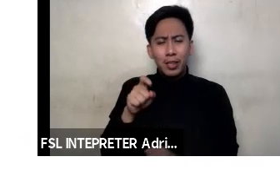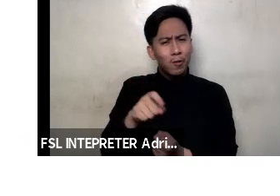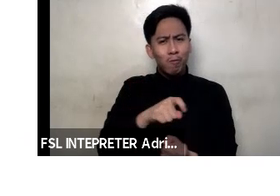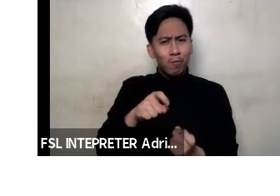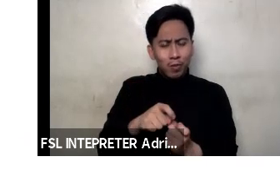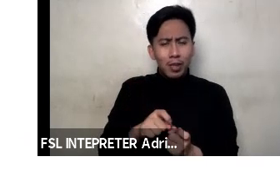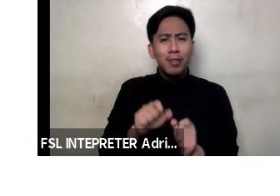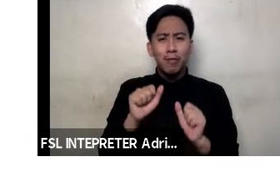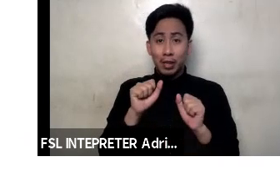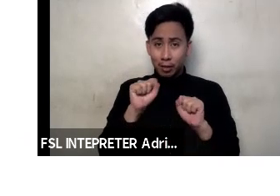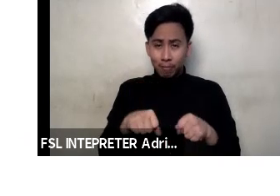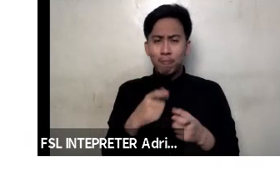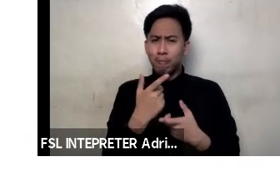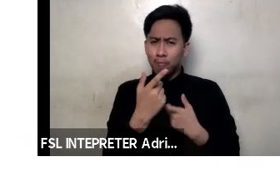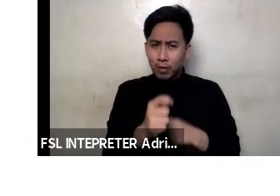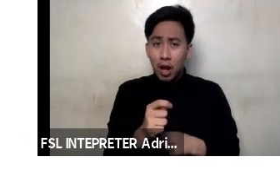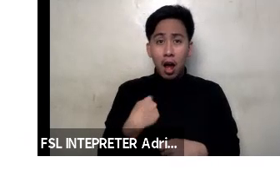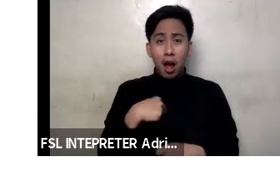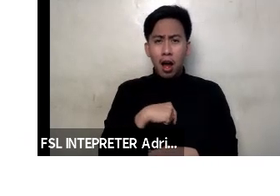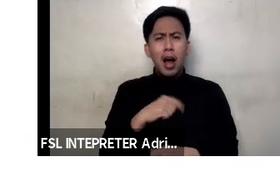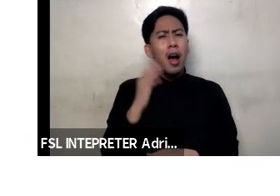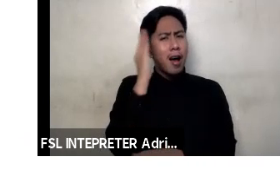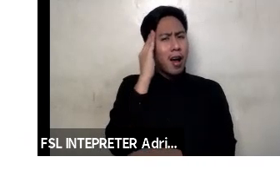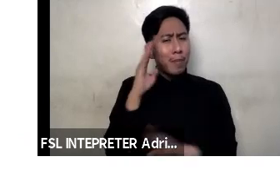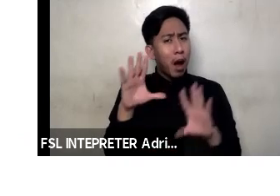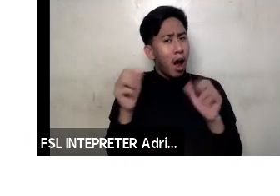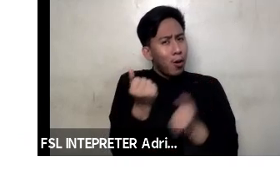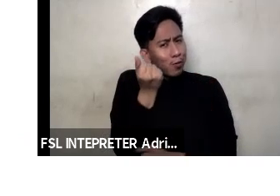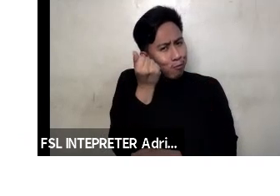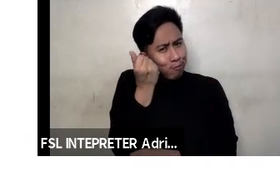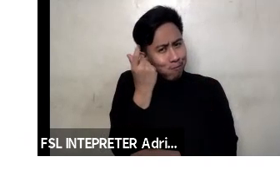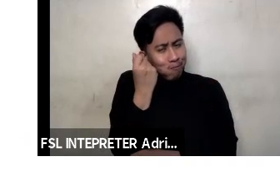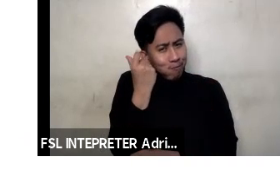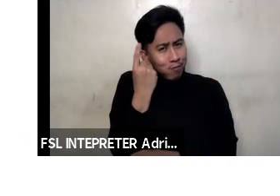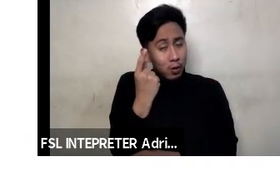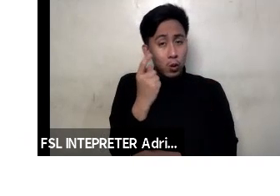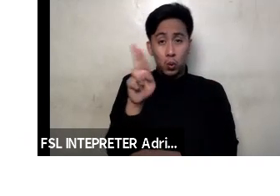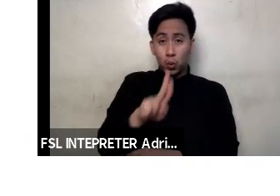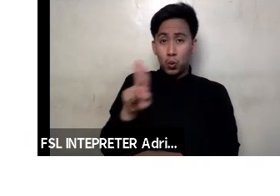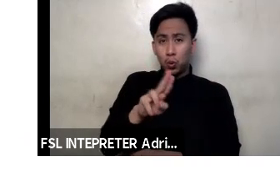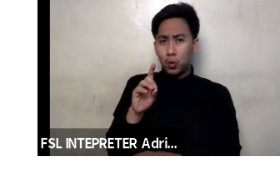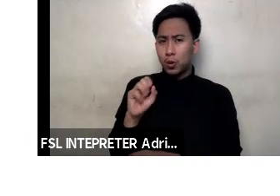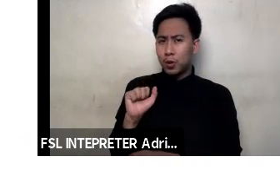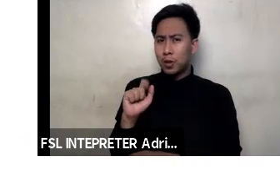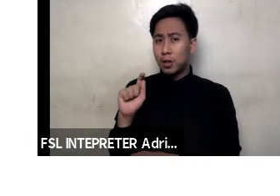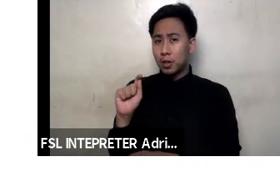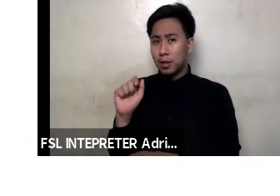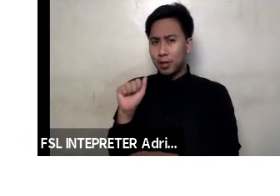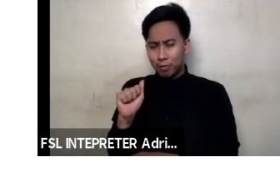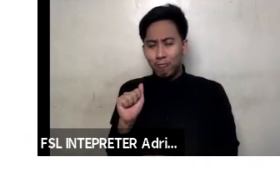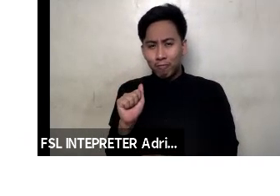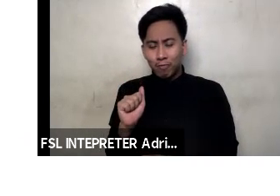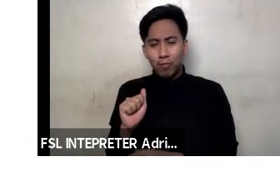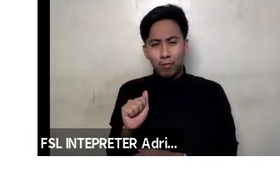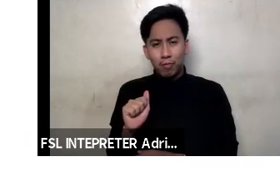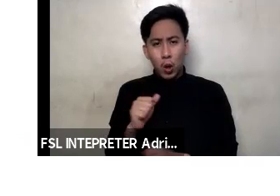reliable, and we have to make sure that we know how to analyze them. And using that for the basis of planning, then we